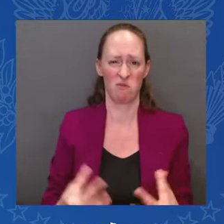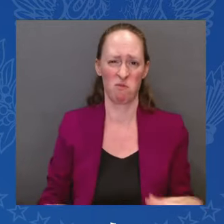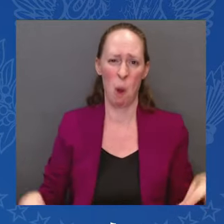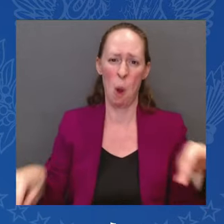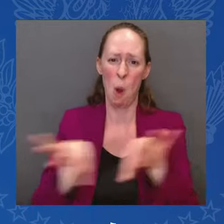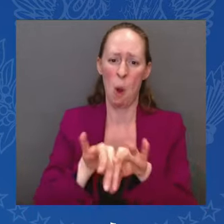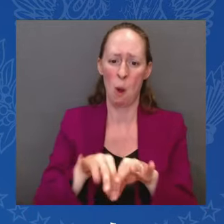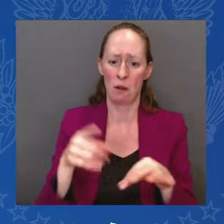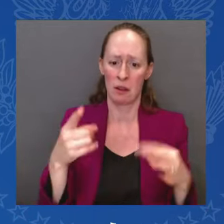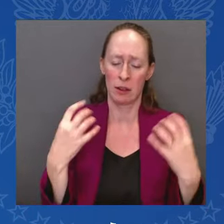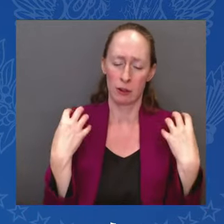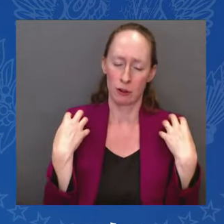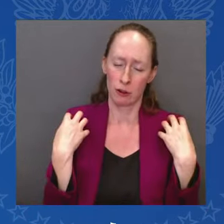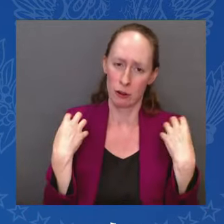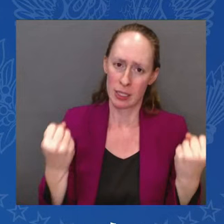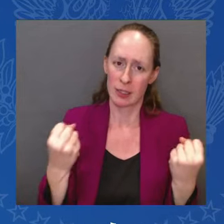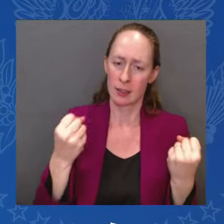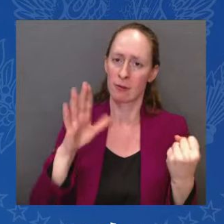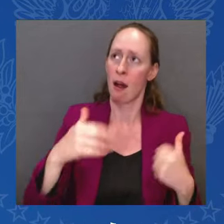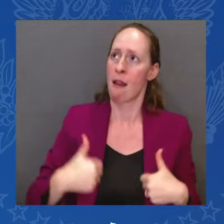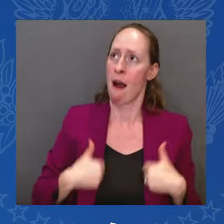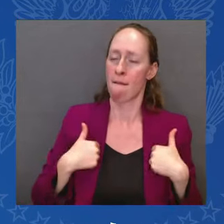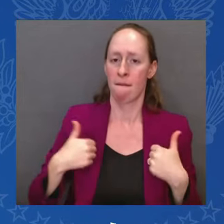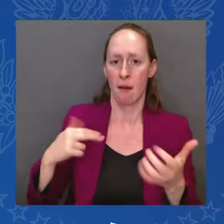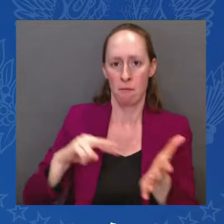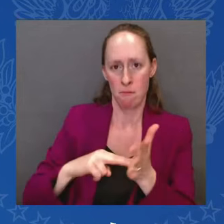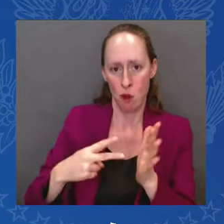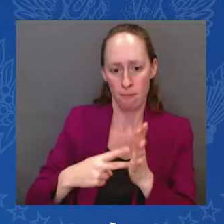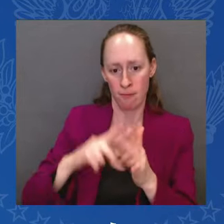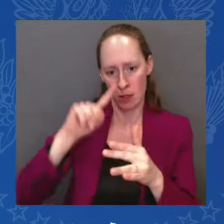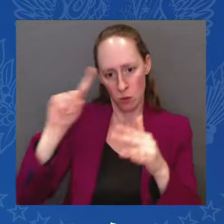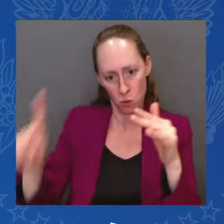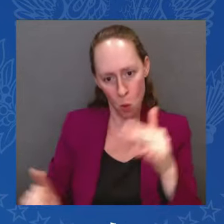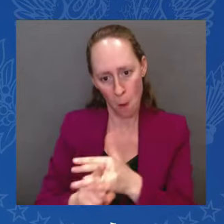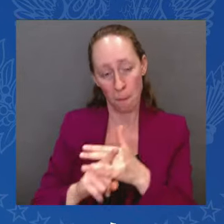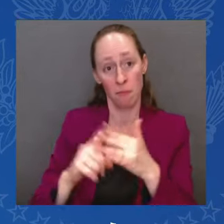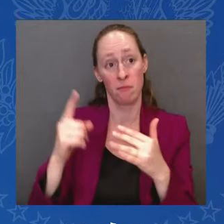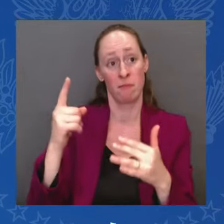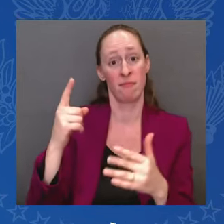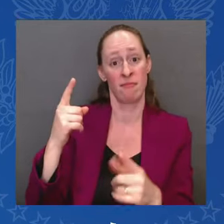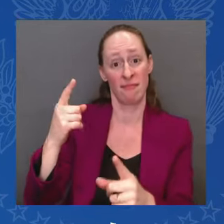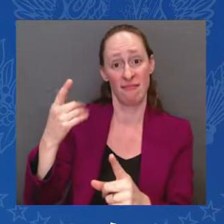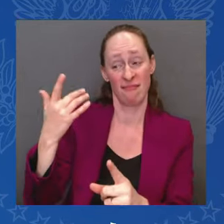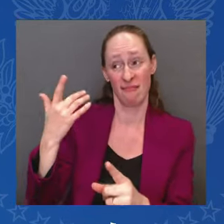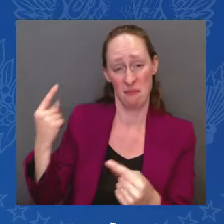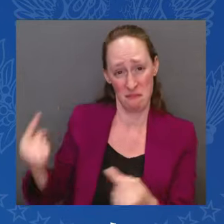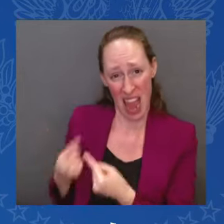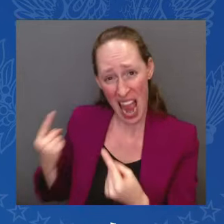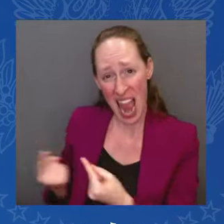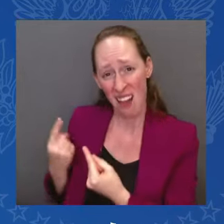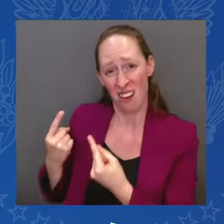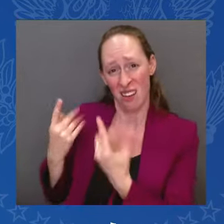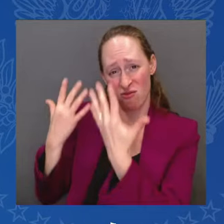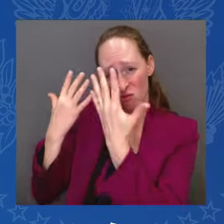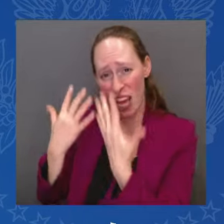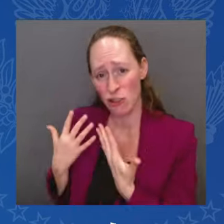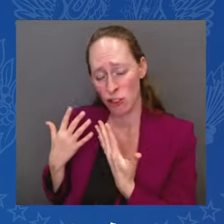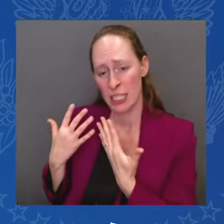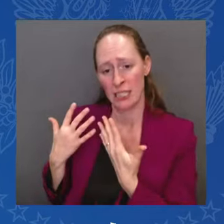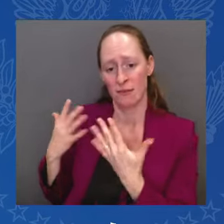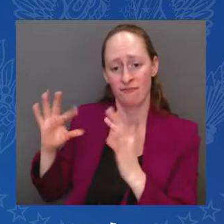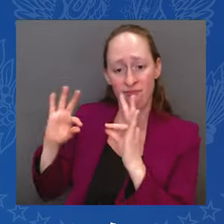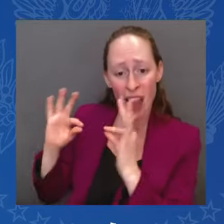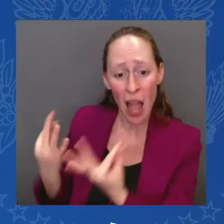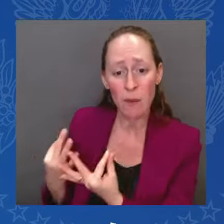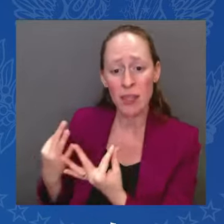pain. And because of all of you here today, all across the country, survivors, families, advocates, especially young